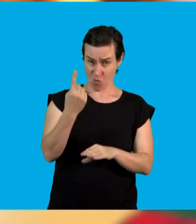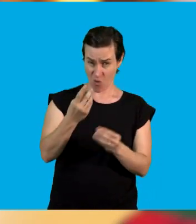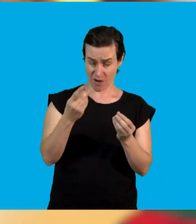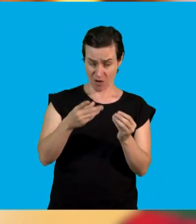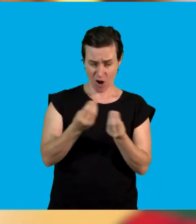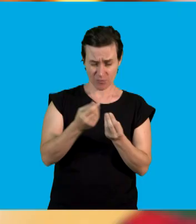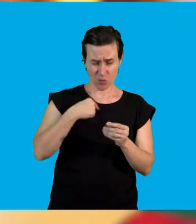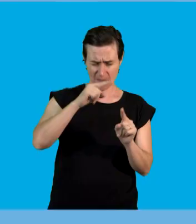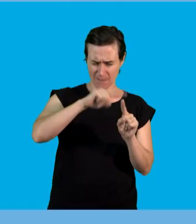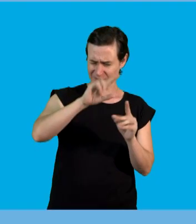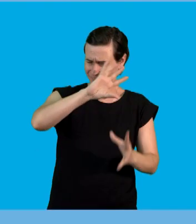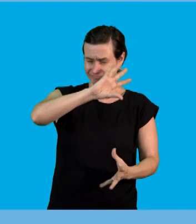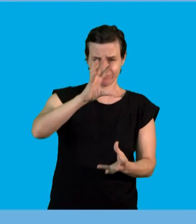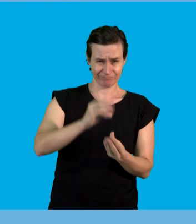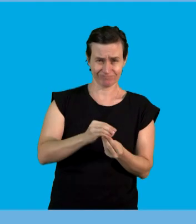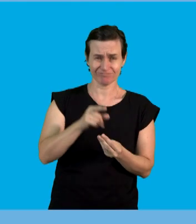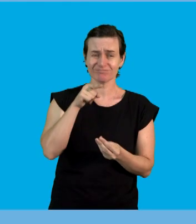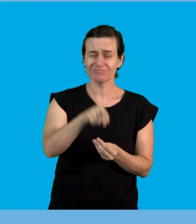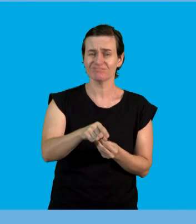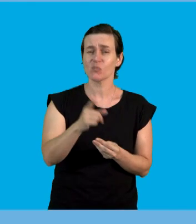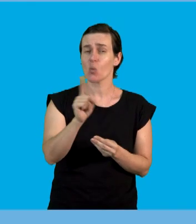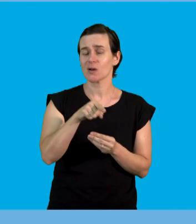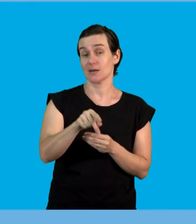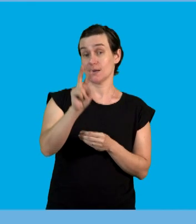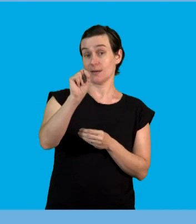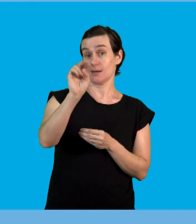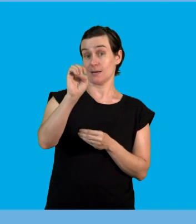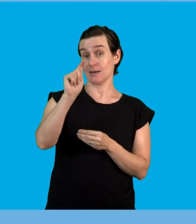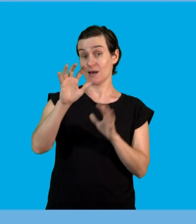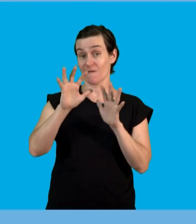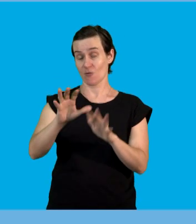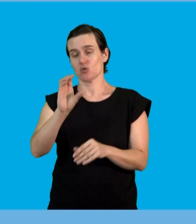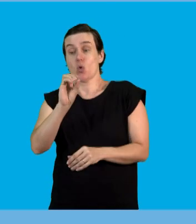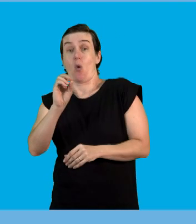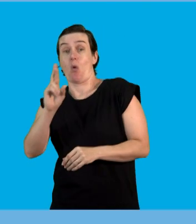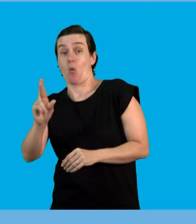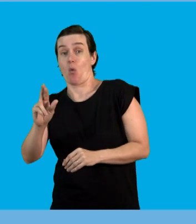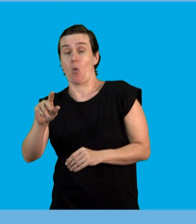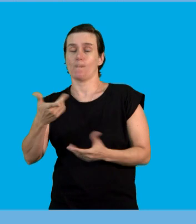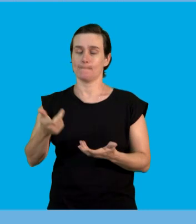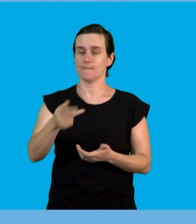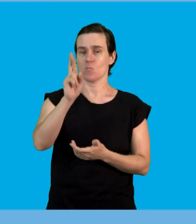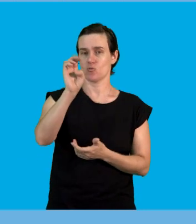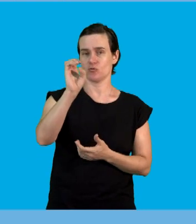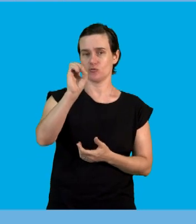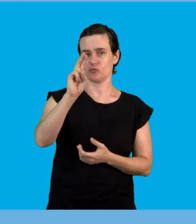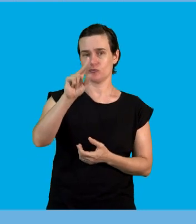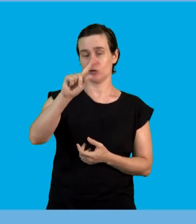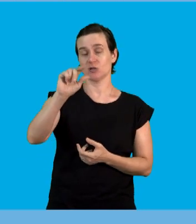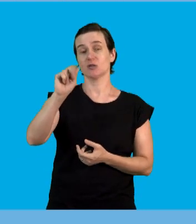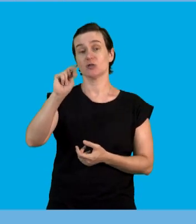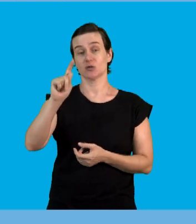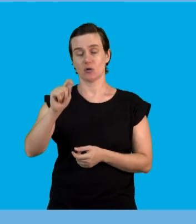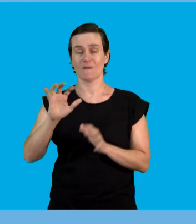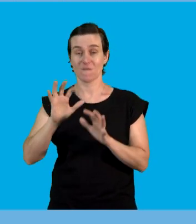that object, we are coming up with something called either the net force or the resultant force. And that resultant force is going to determine